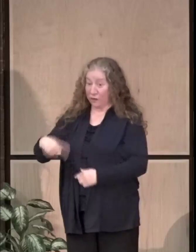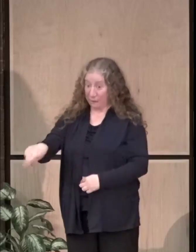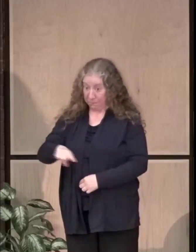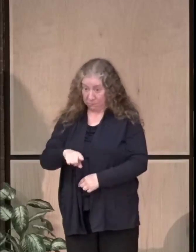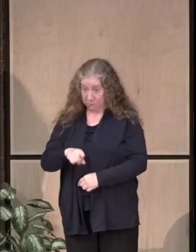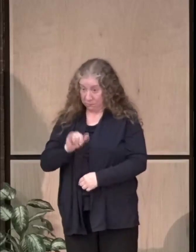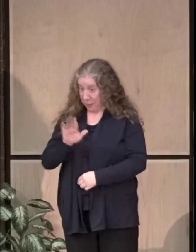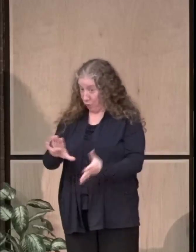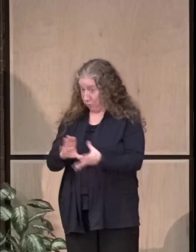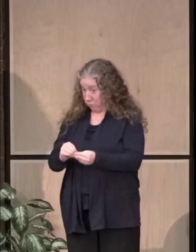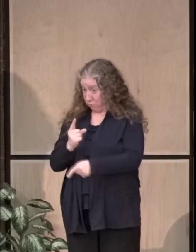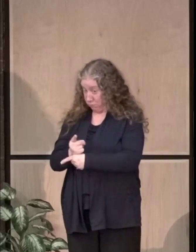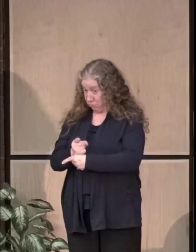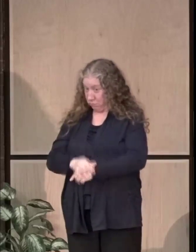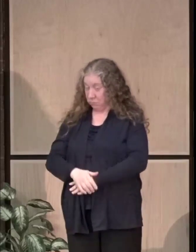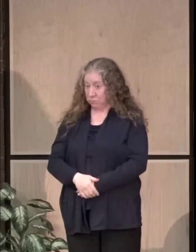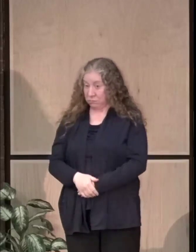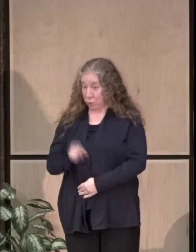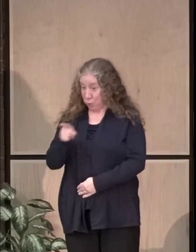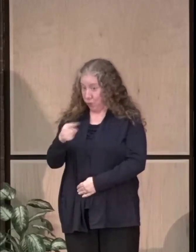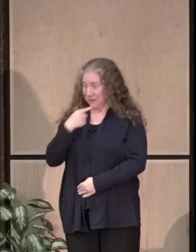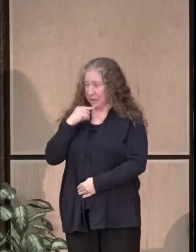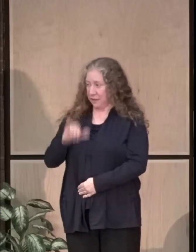right? You said that.